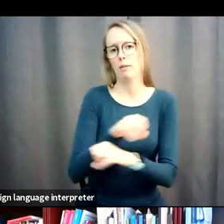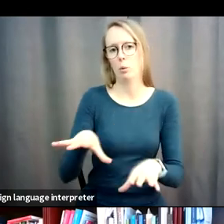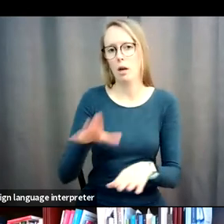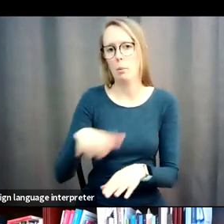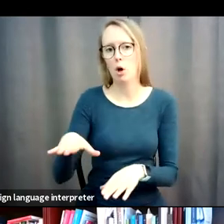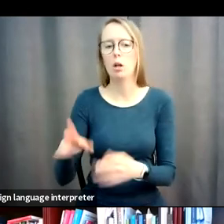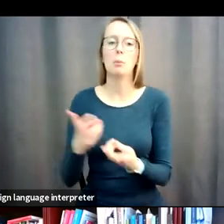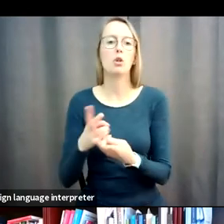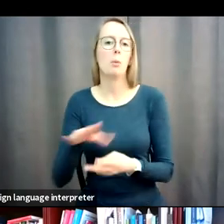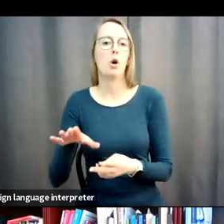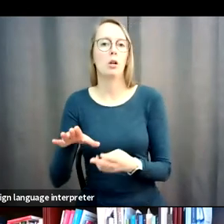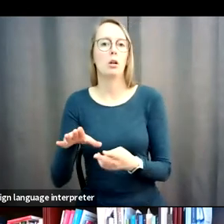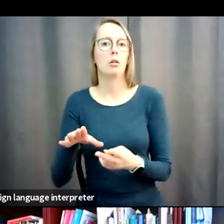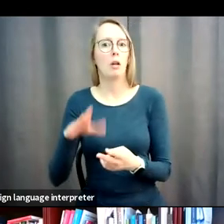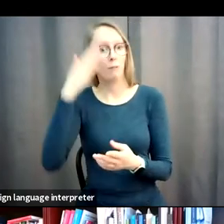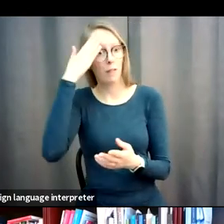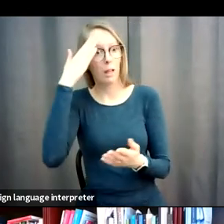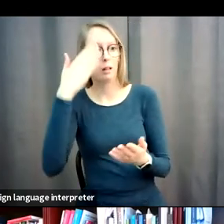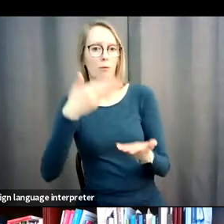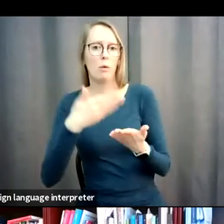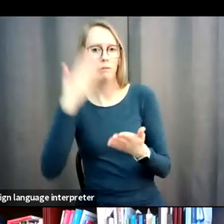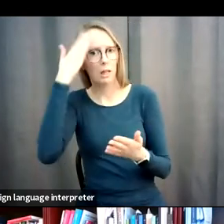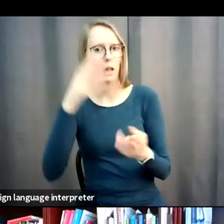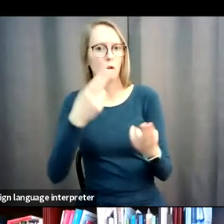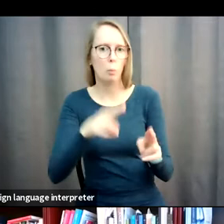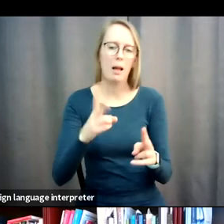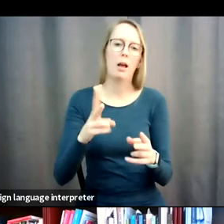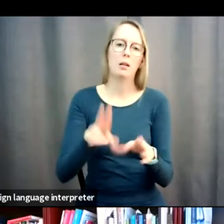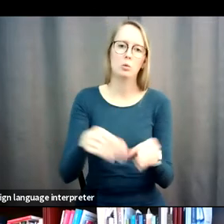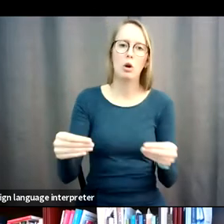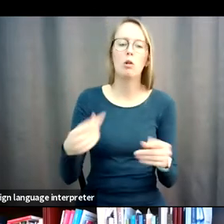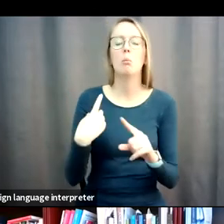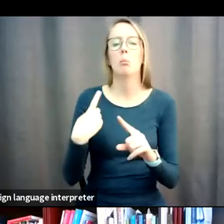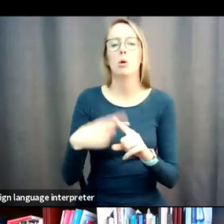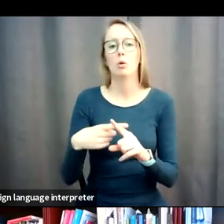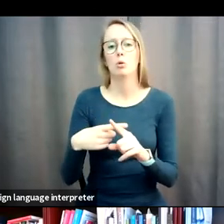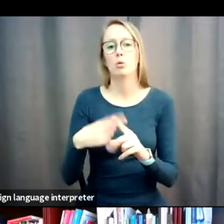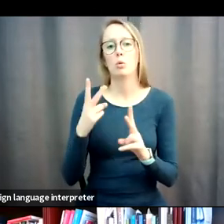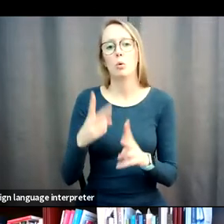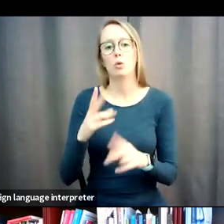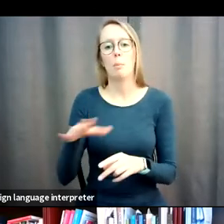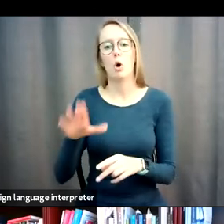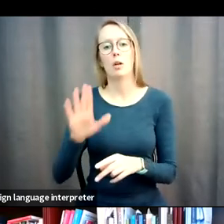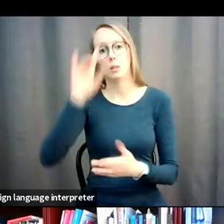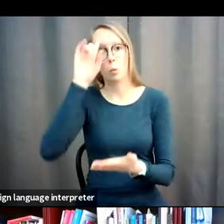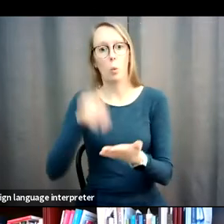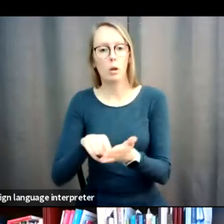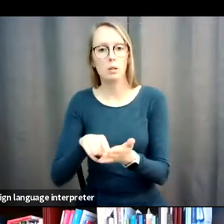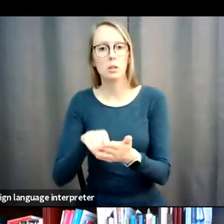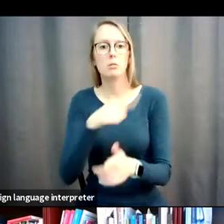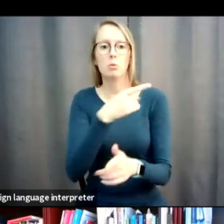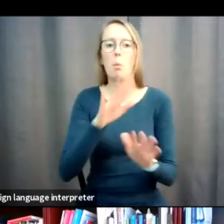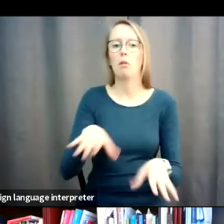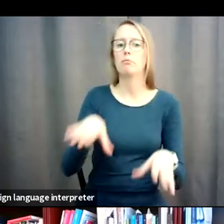that the child knows what the result was, and also gets to know that the child's views were taken